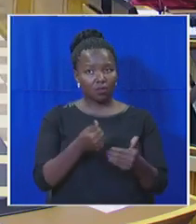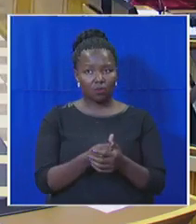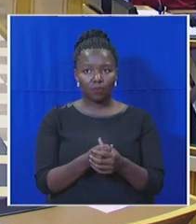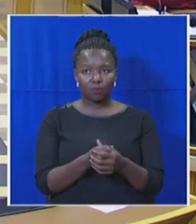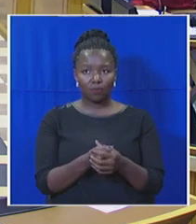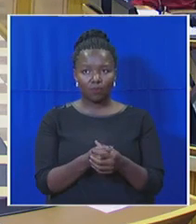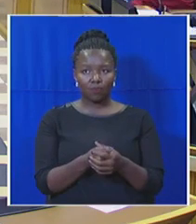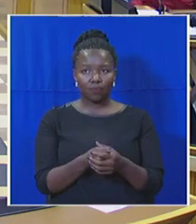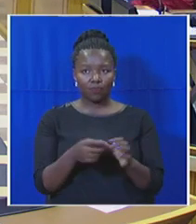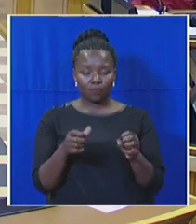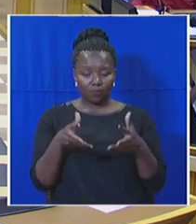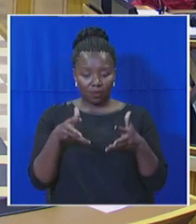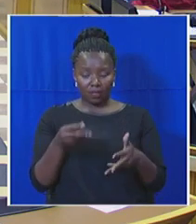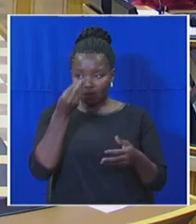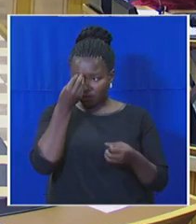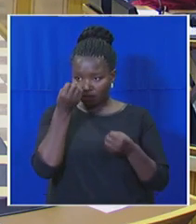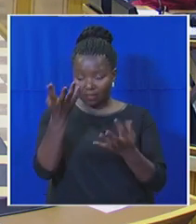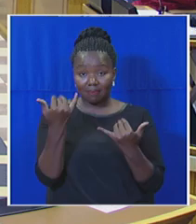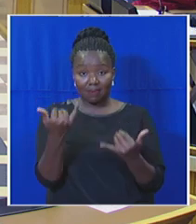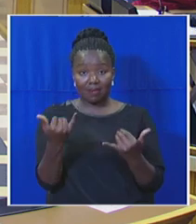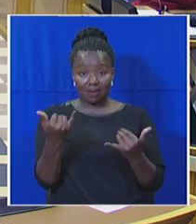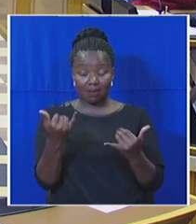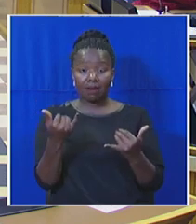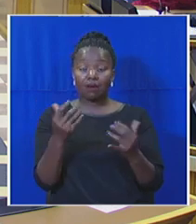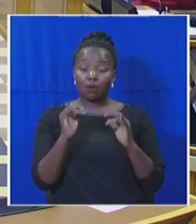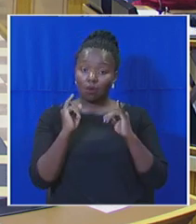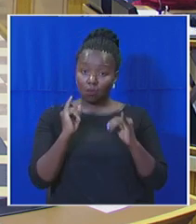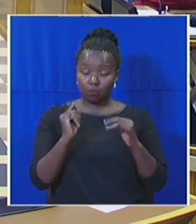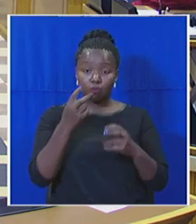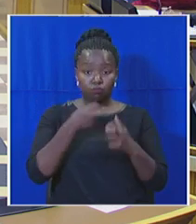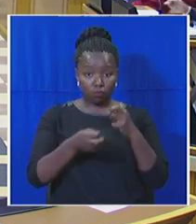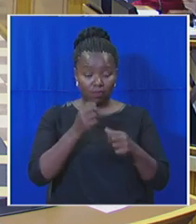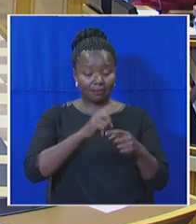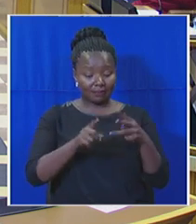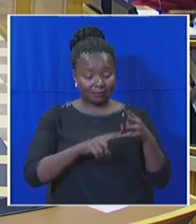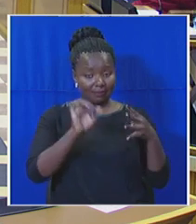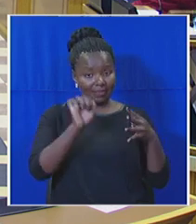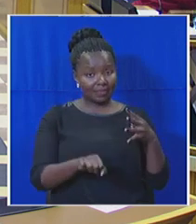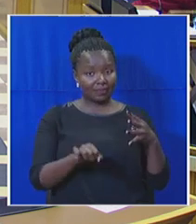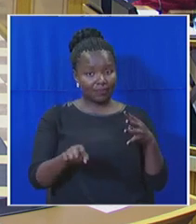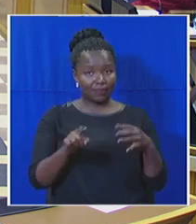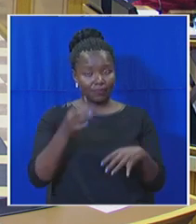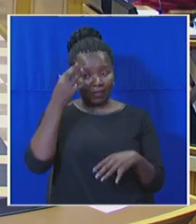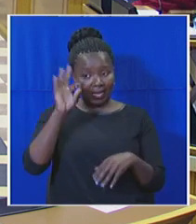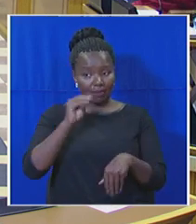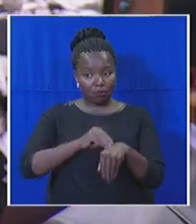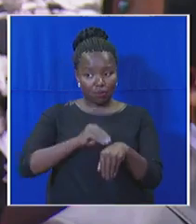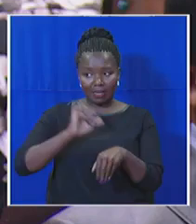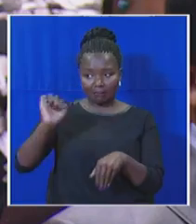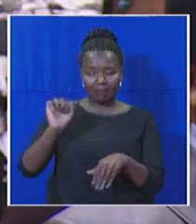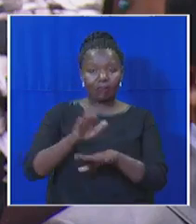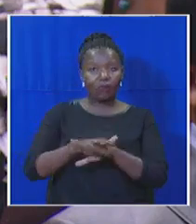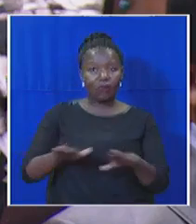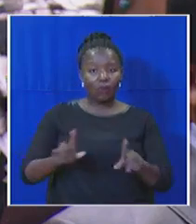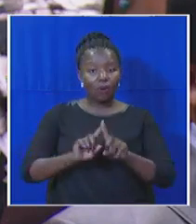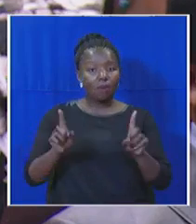I put to you that the drought is only but a part of our crisis. The drought, of course, is not our government's problem, but we were